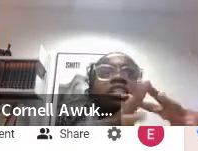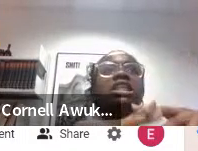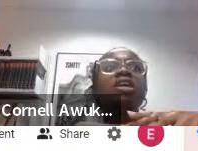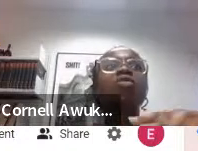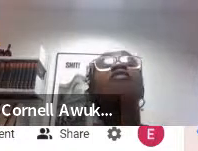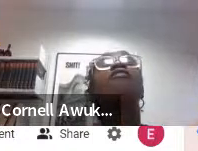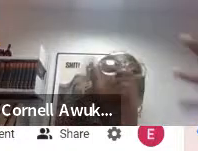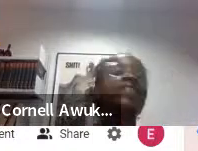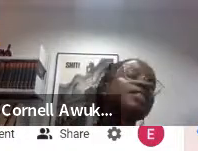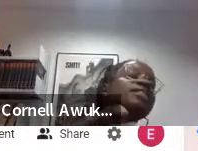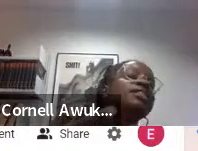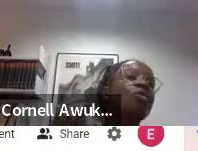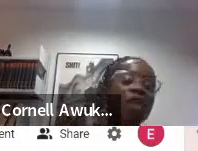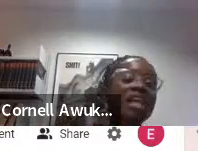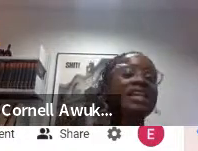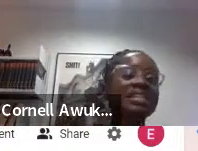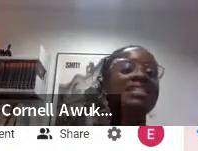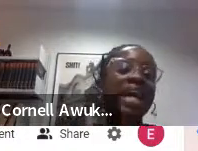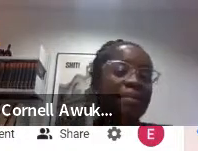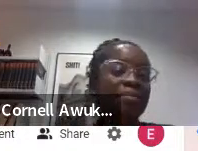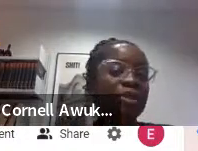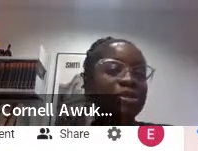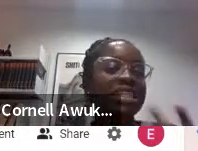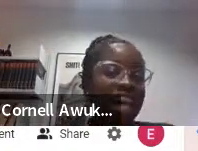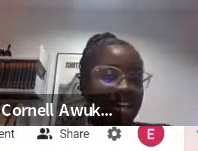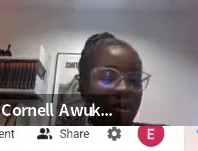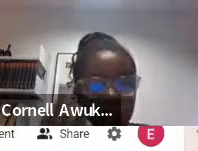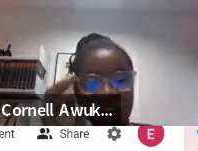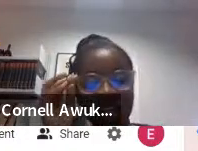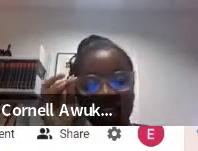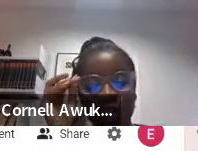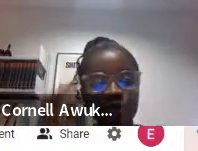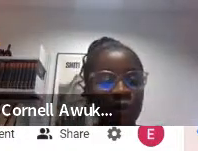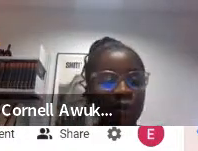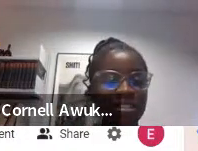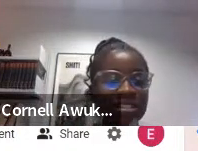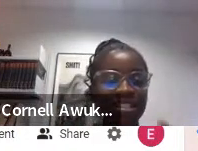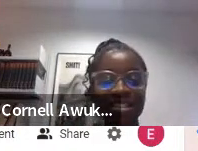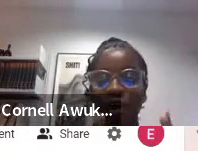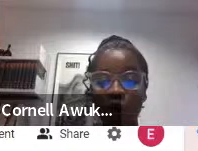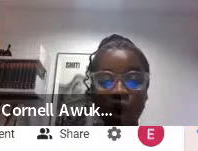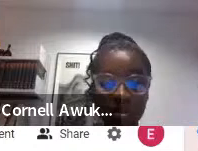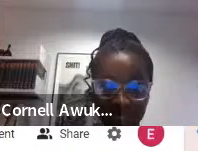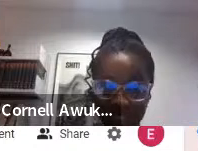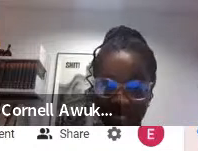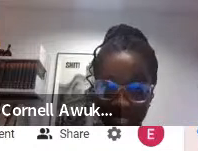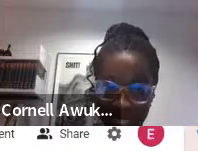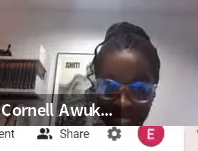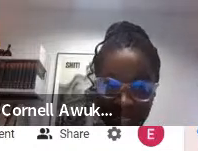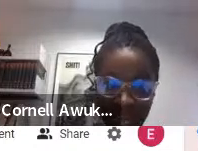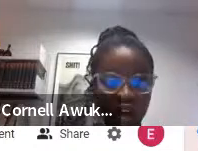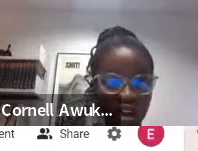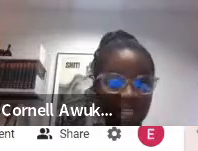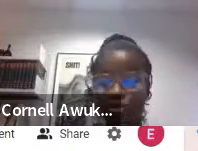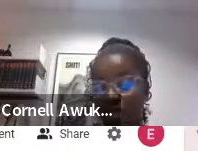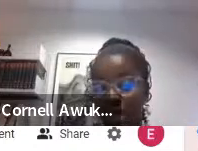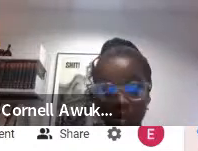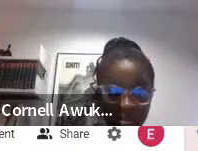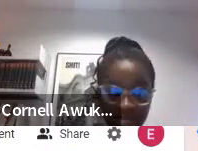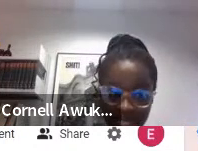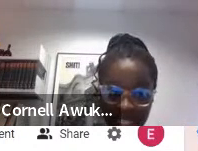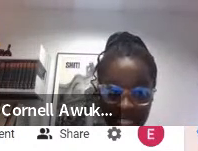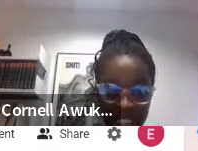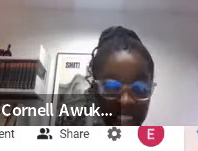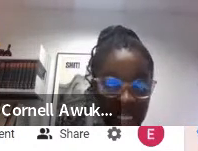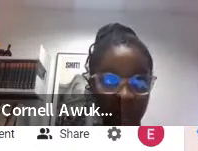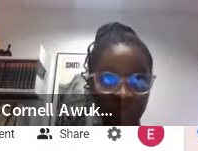we can convert one data type to the other, right? So since awards and total